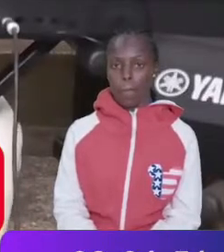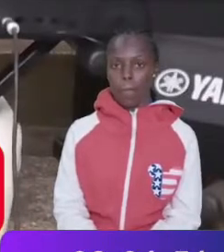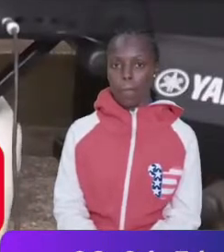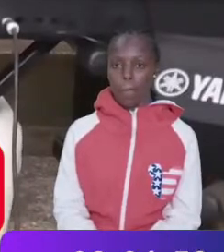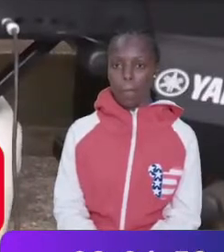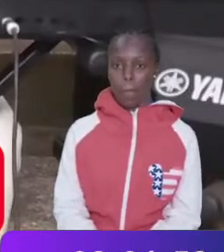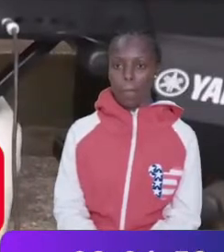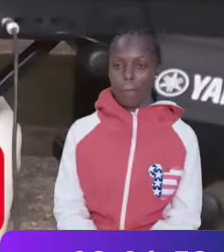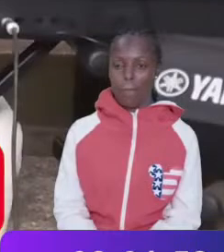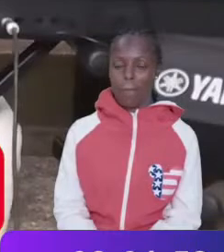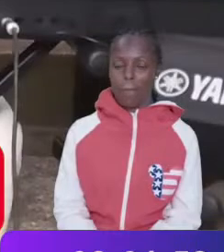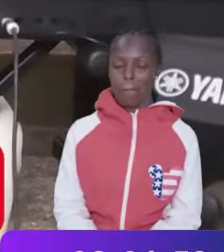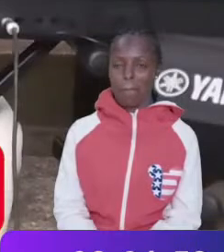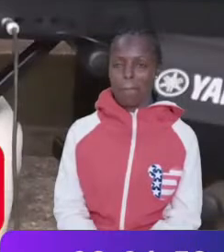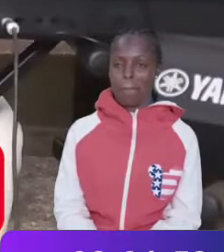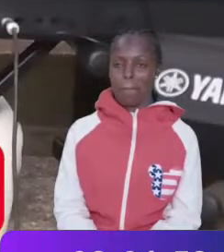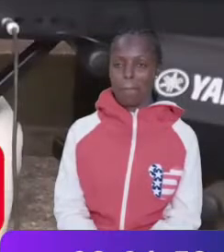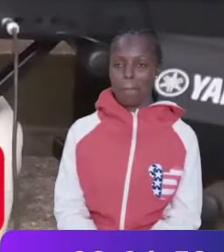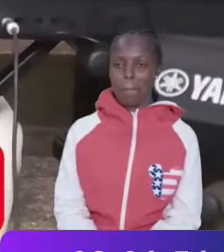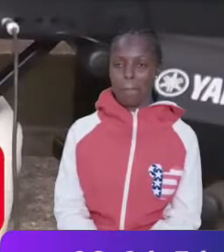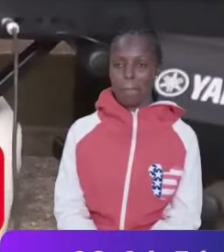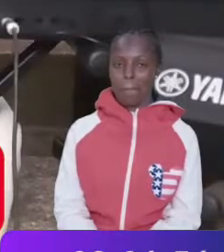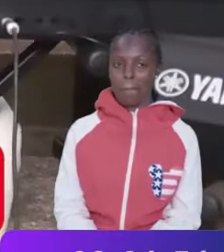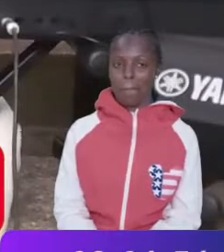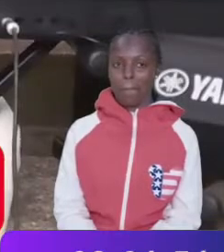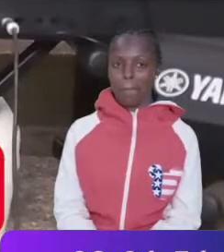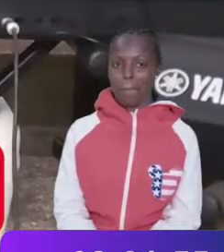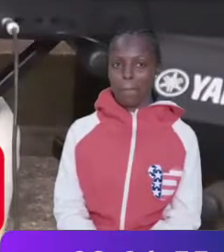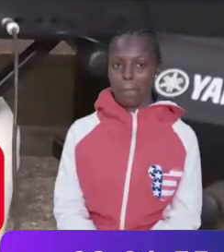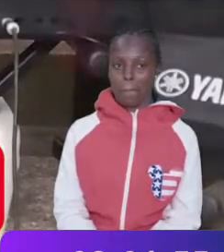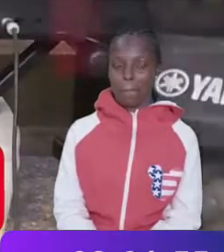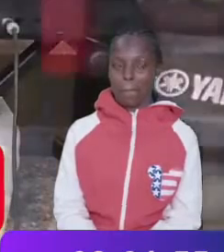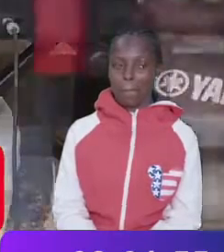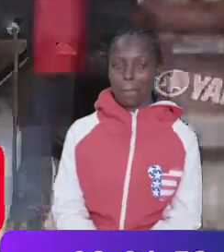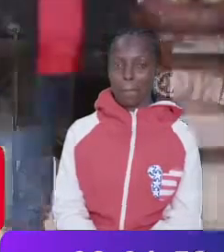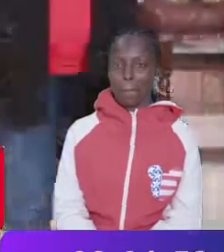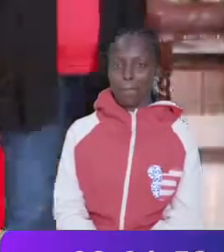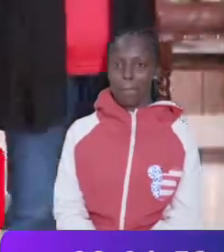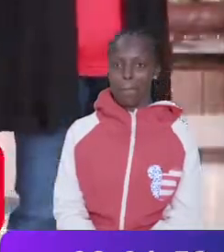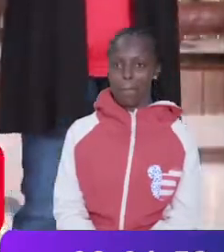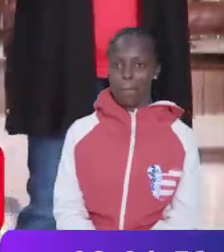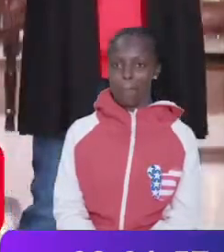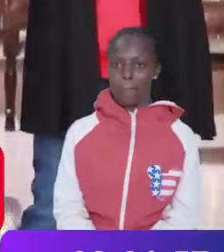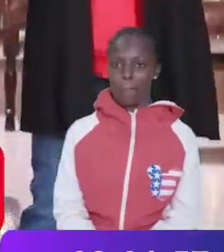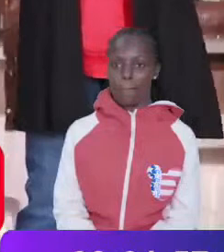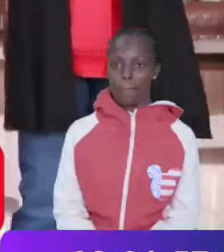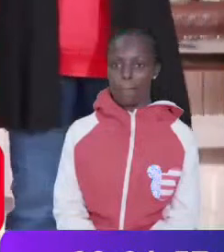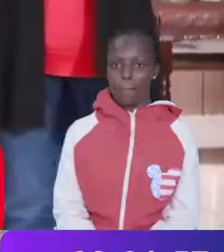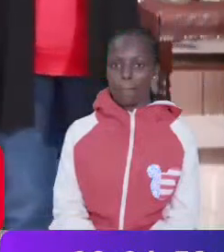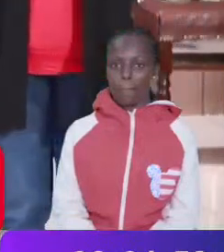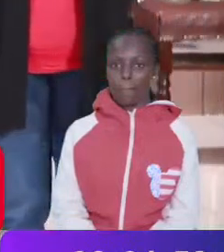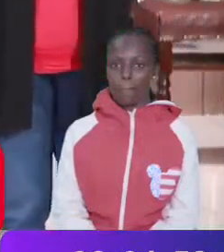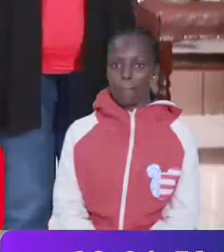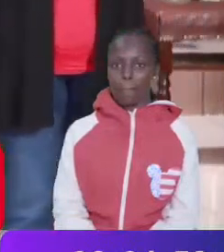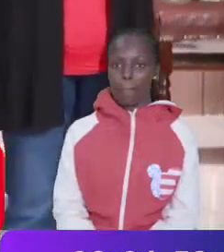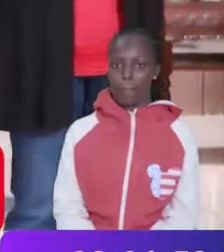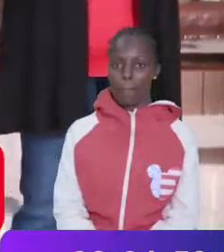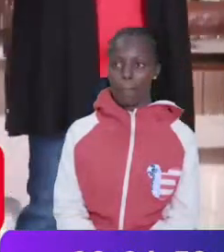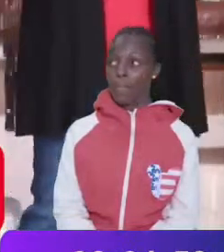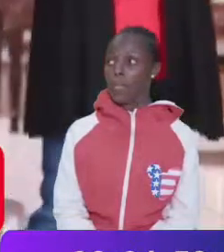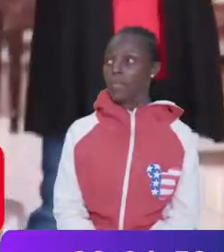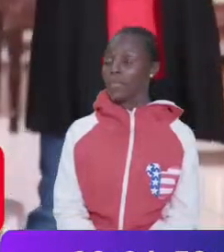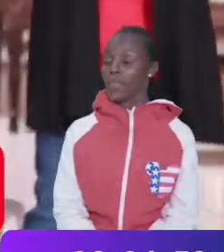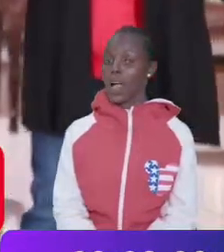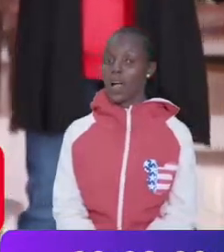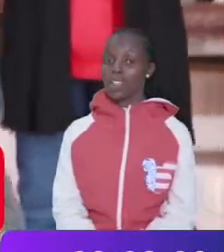Jehovah. We cannot make it without you. We cannot move on, oh God, I want my Father, without you. We cannot make it without you, King of glory. We need